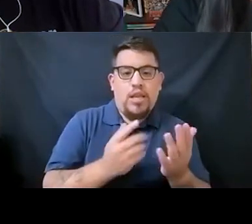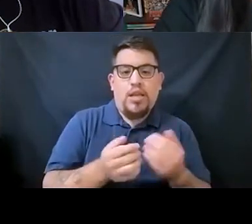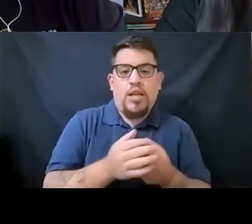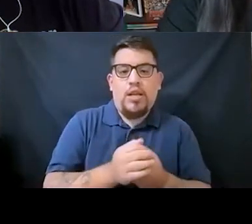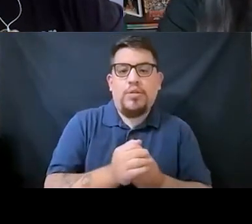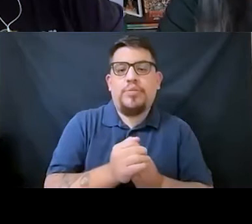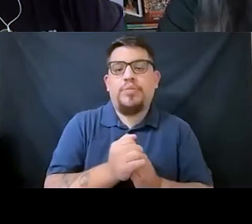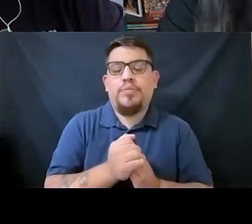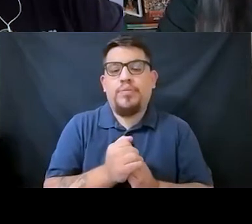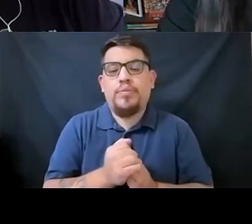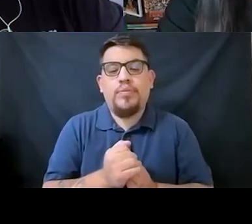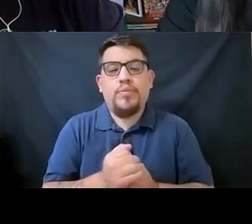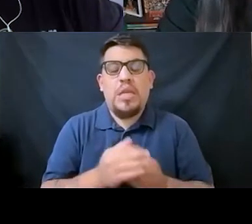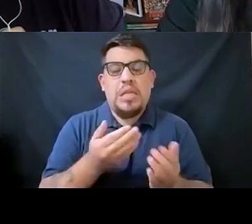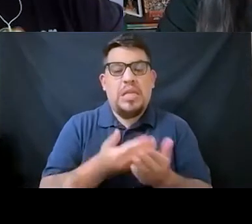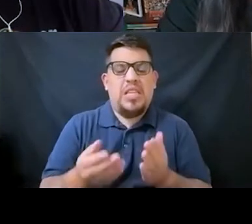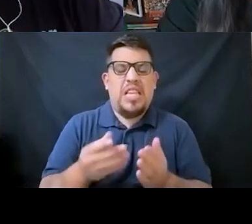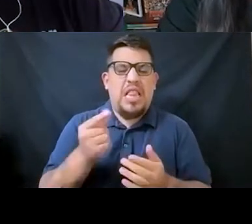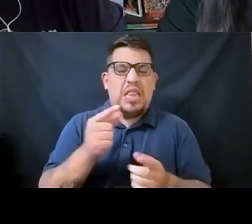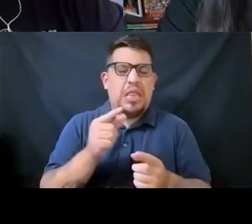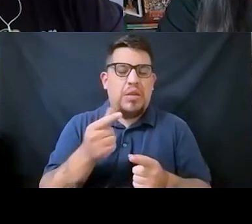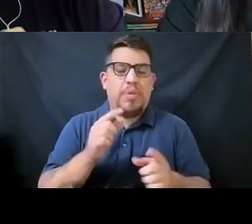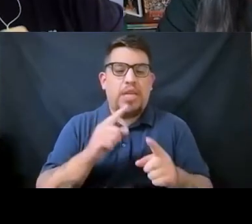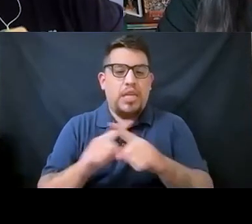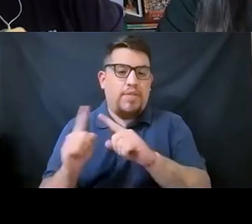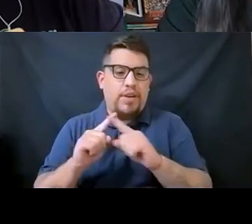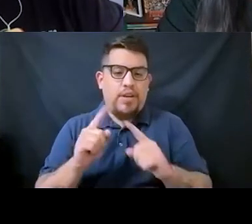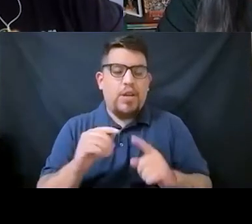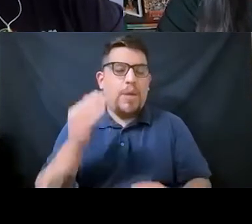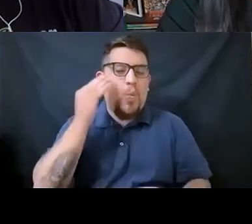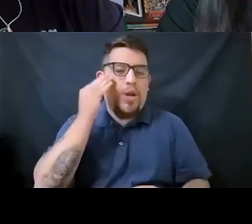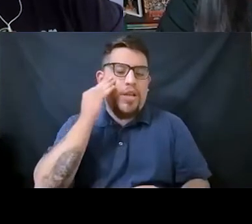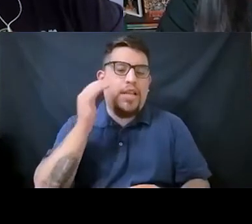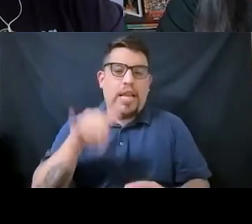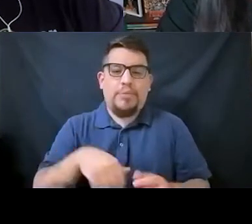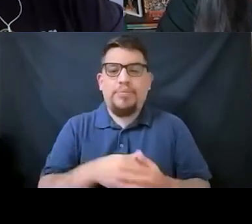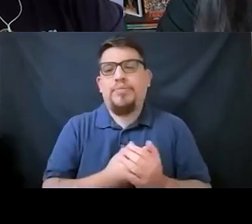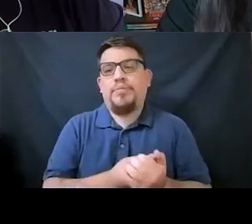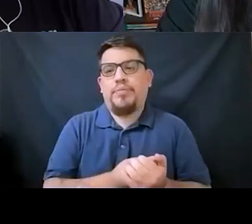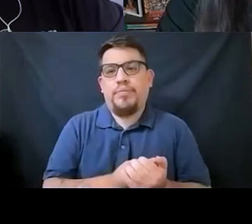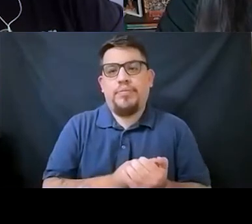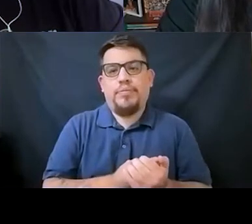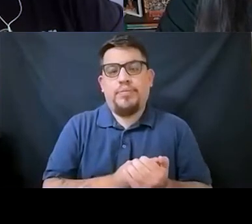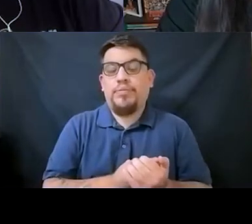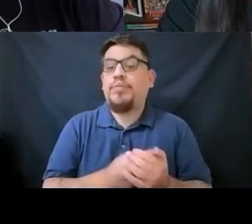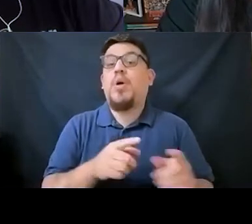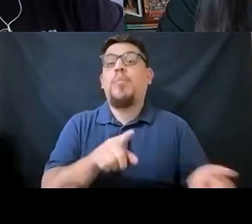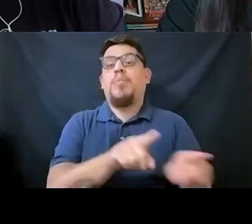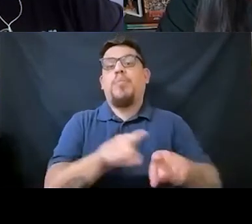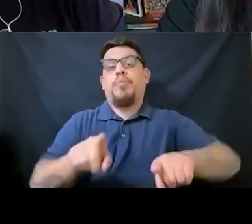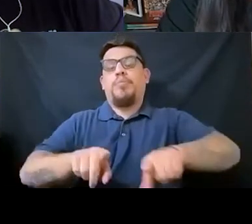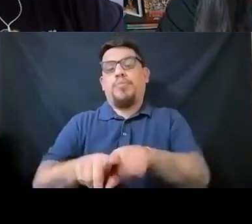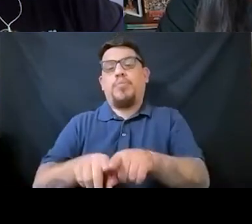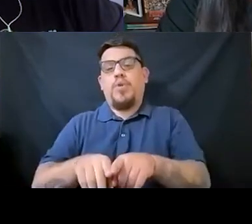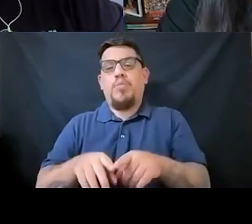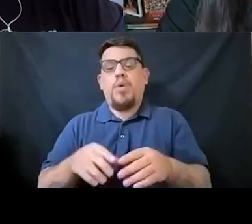publisher, things are slightly different. So just be aware of that. So, yeah. And before we, I want to